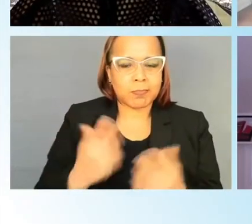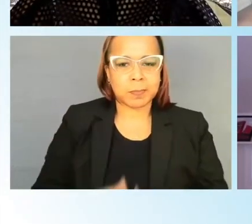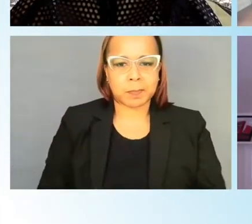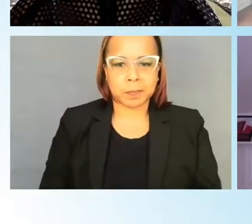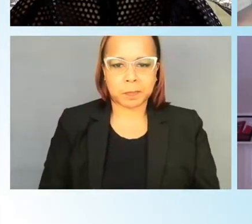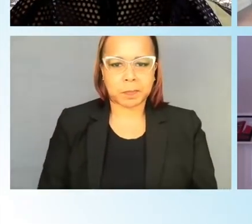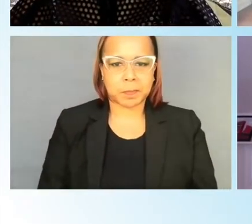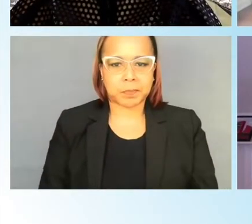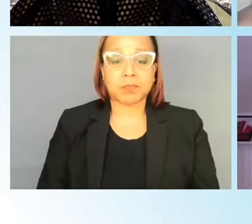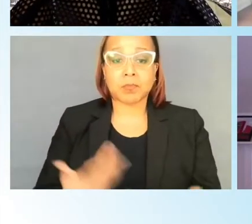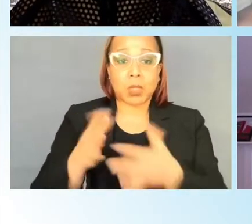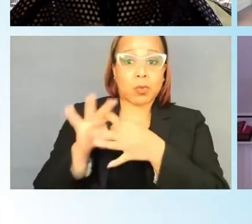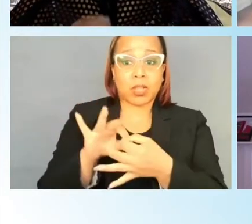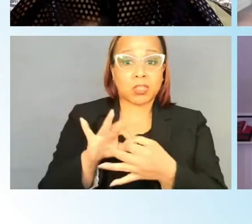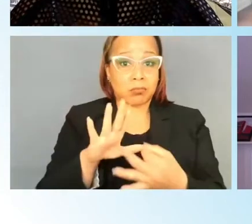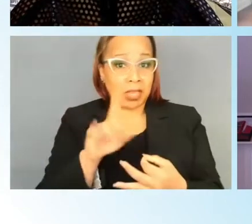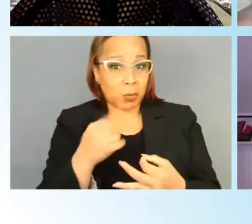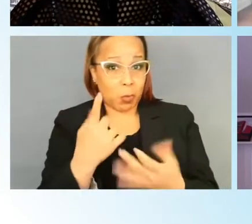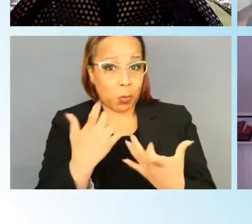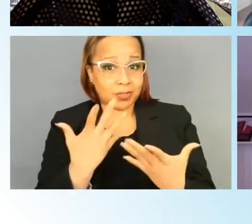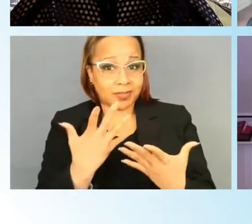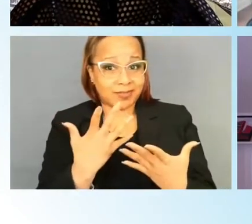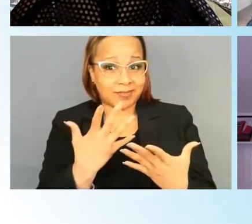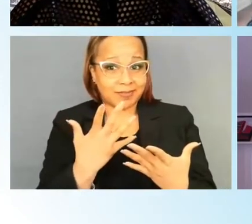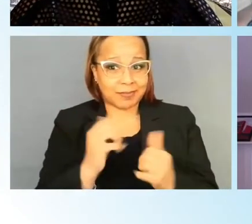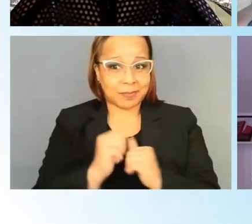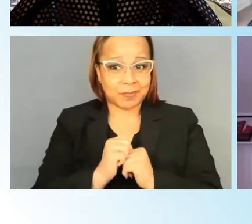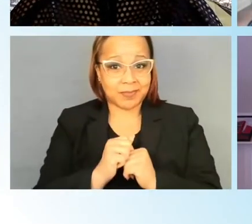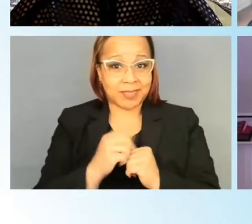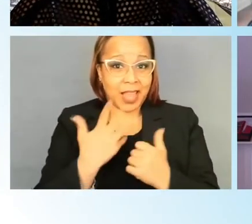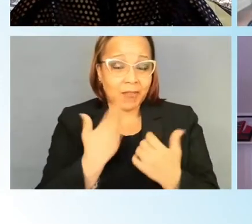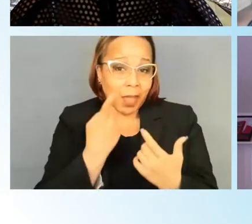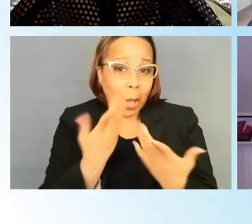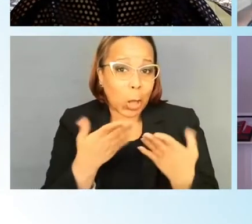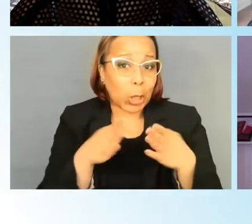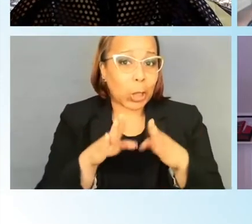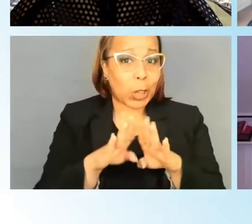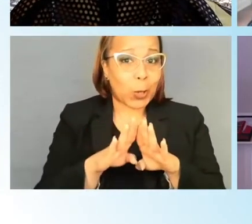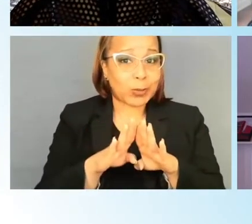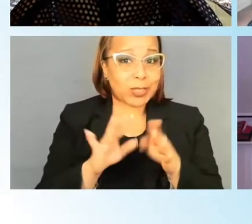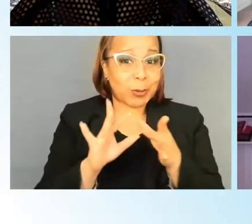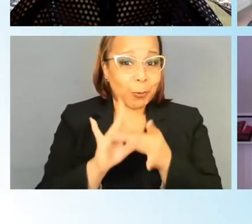In relation anyone to want work to have a closing word?